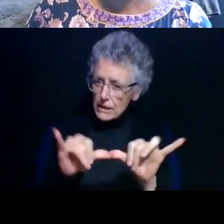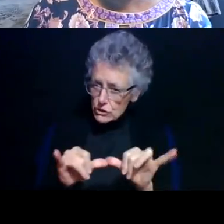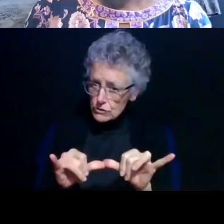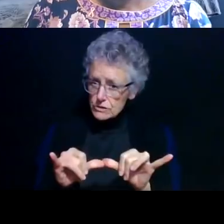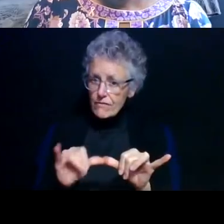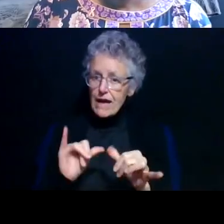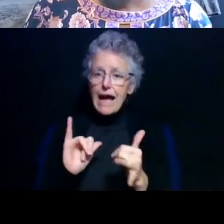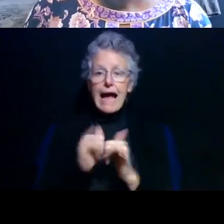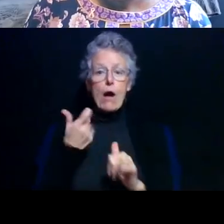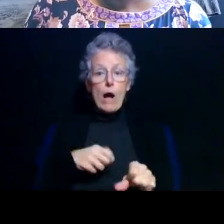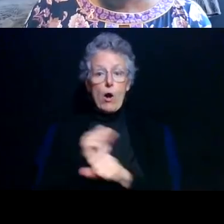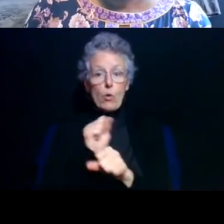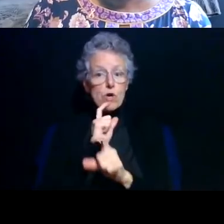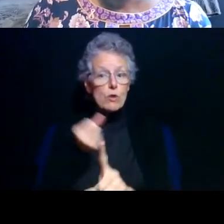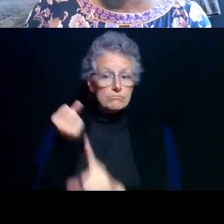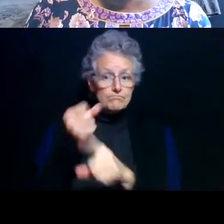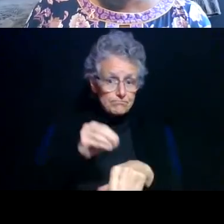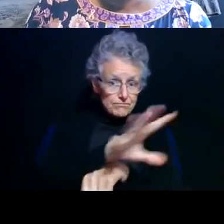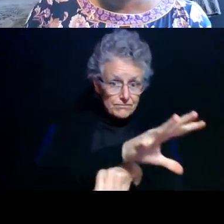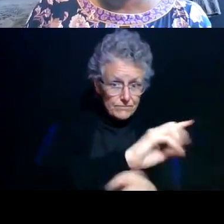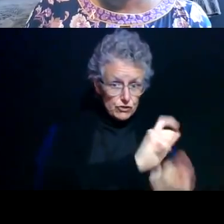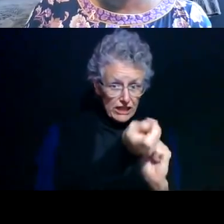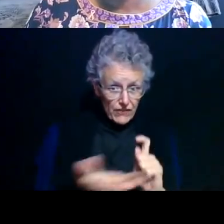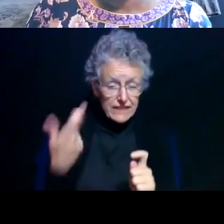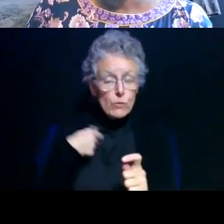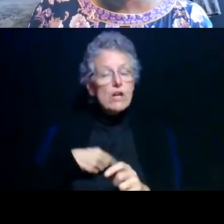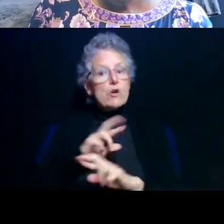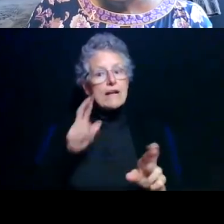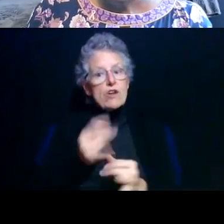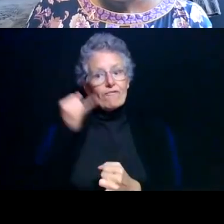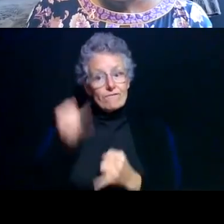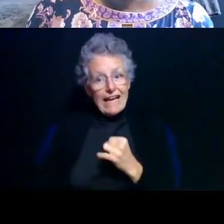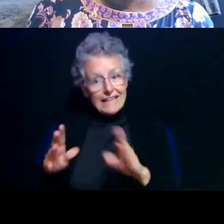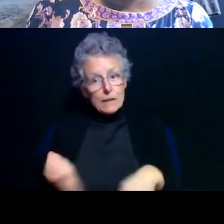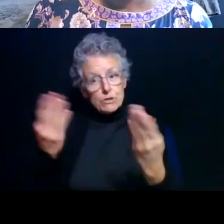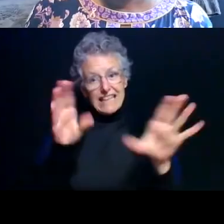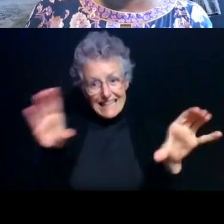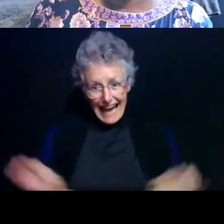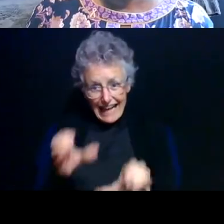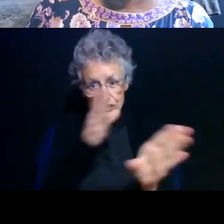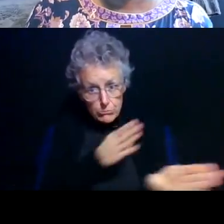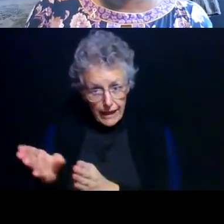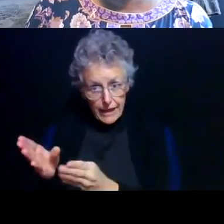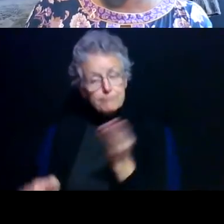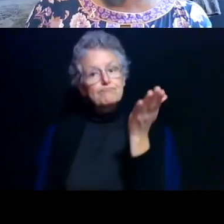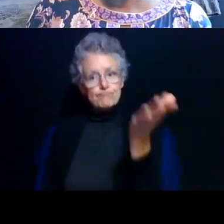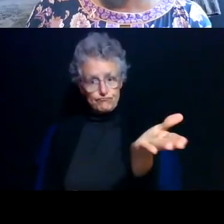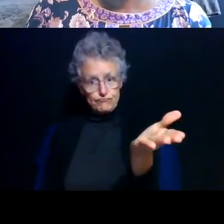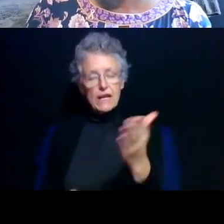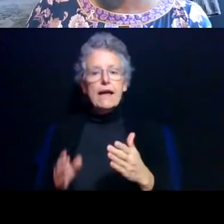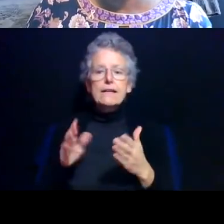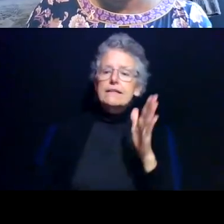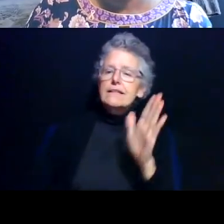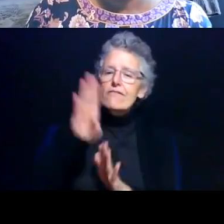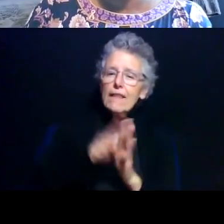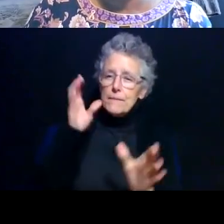doing. We are on track to be able to finalize and present an action plan and develop and implement the